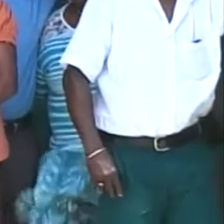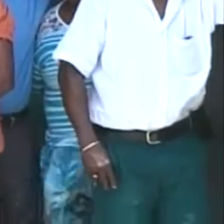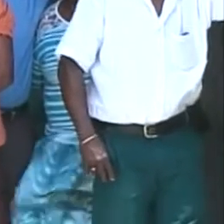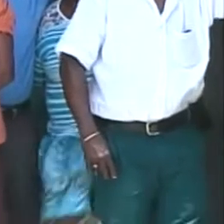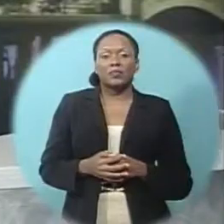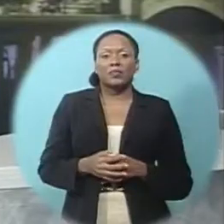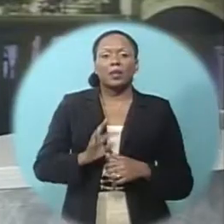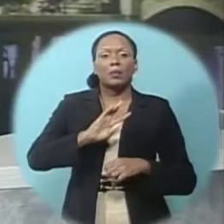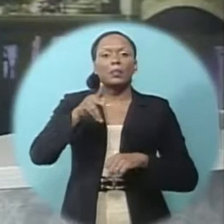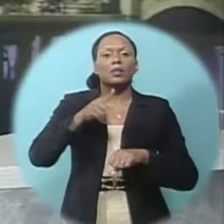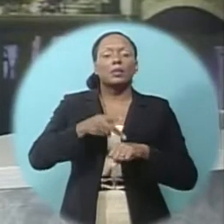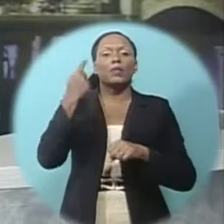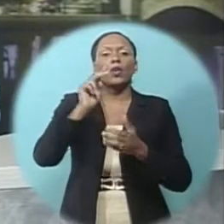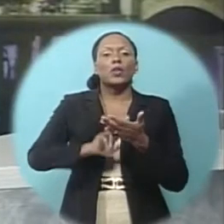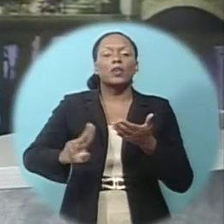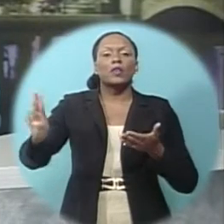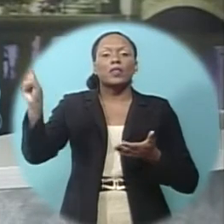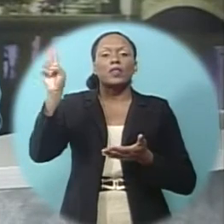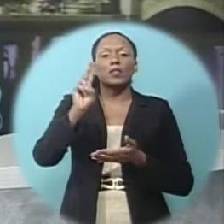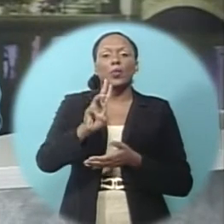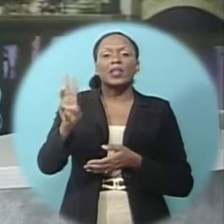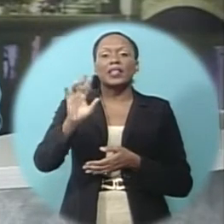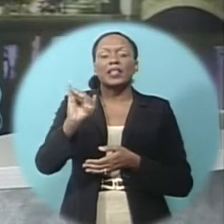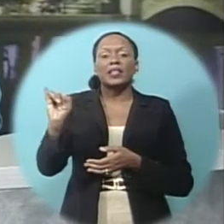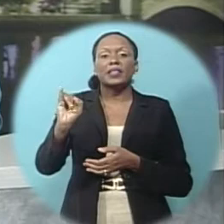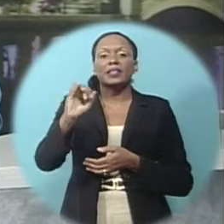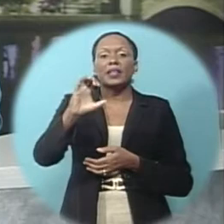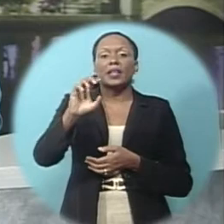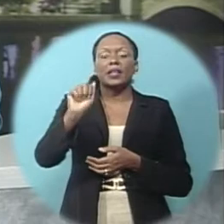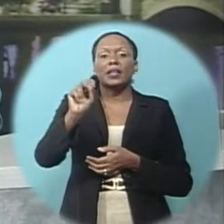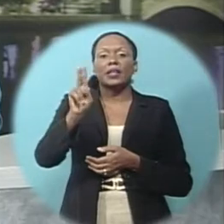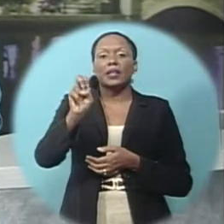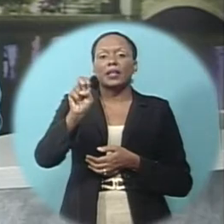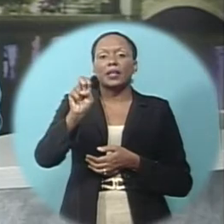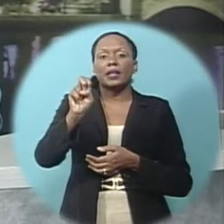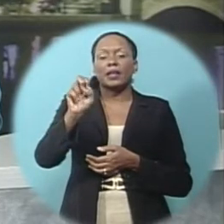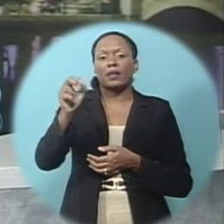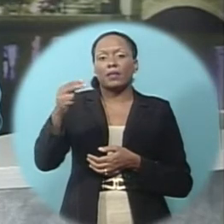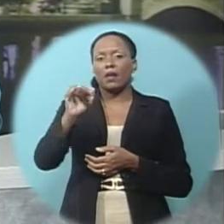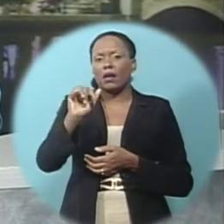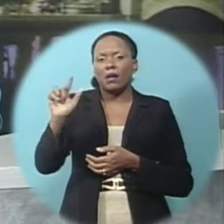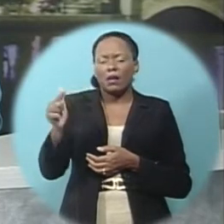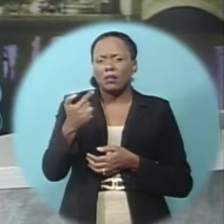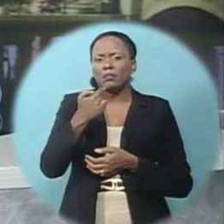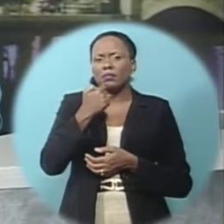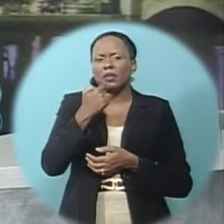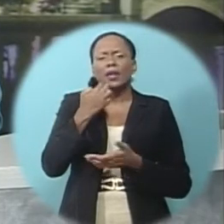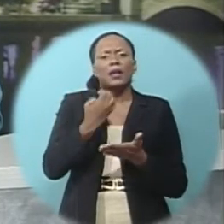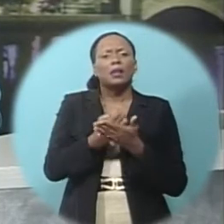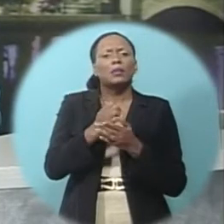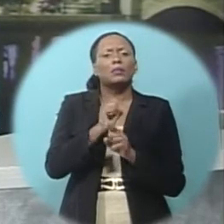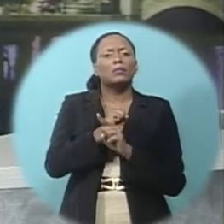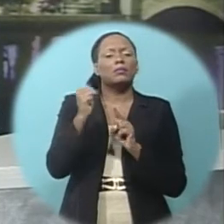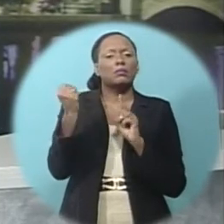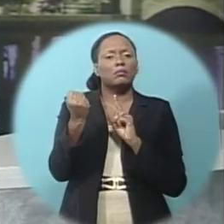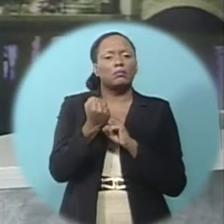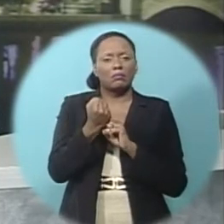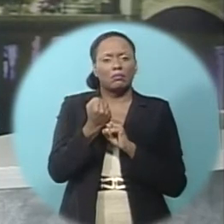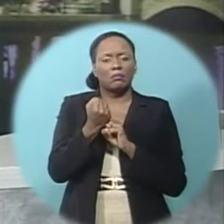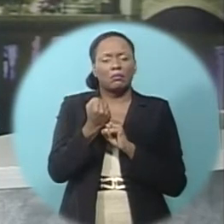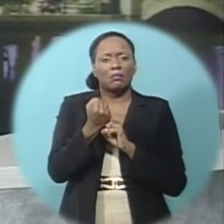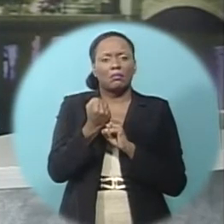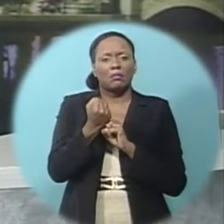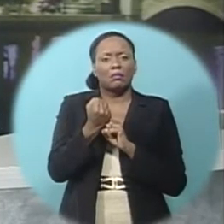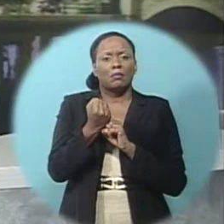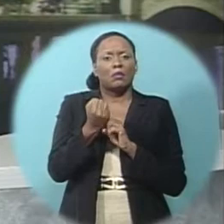itself. Principal of the University of the West Indies, Cave Hill, Professor Sir Hilary Beckles, says the economic situation